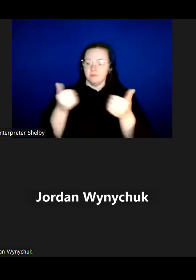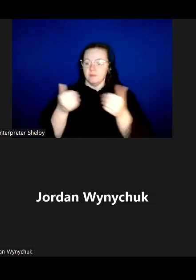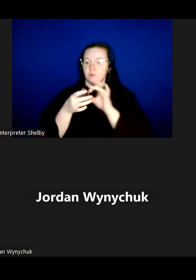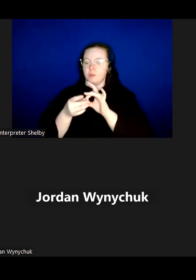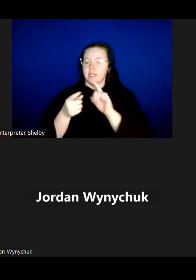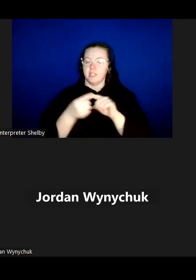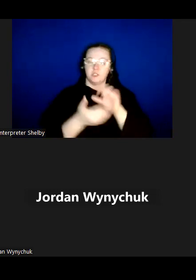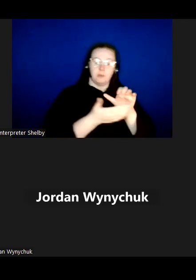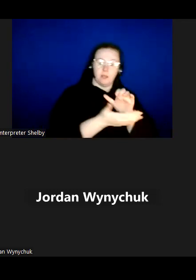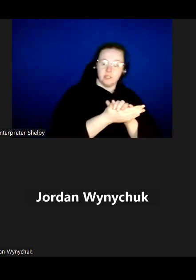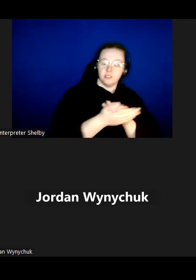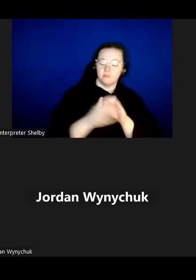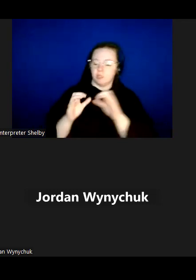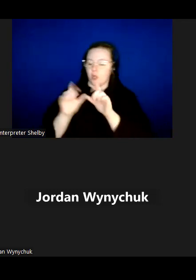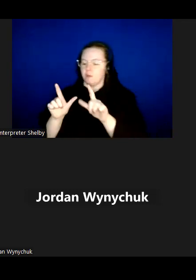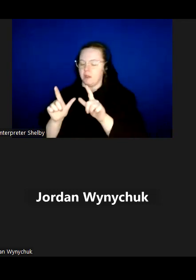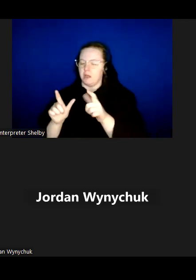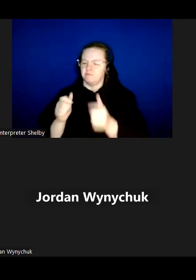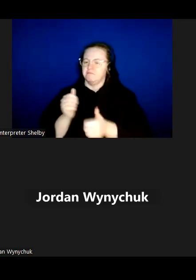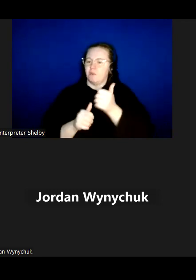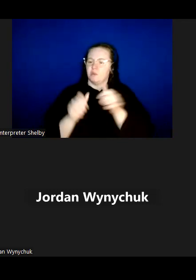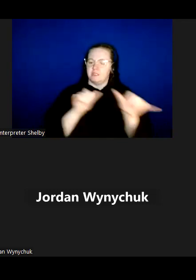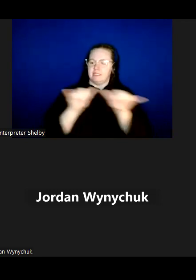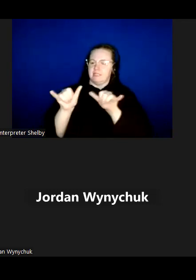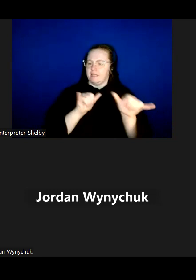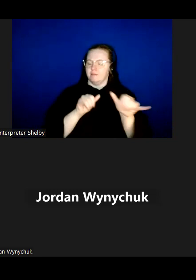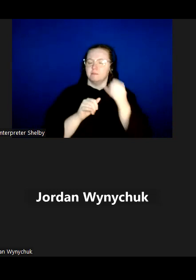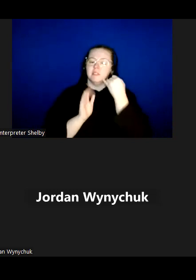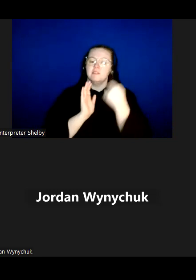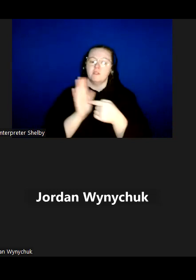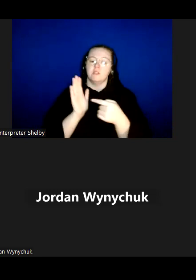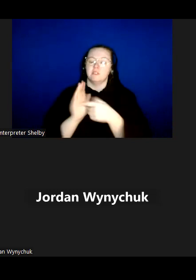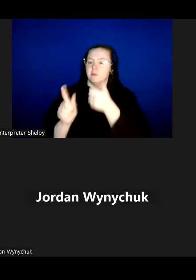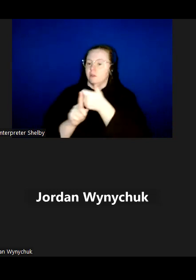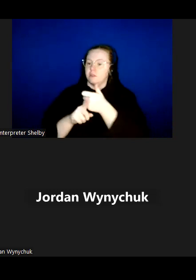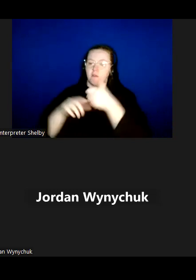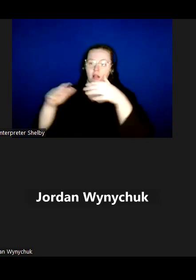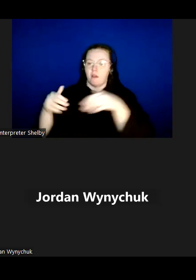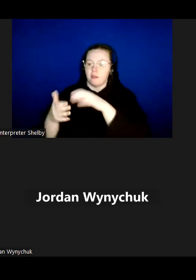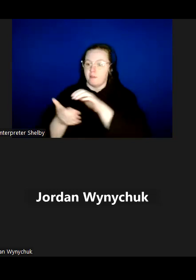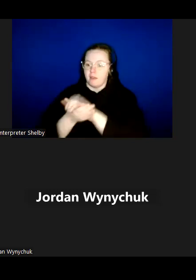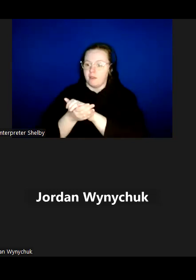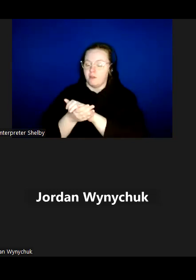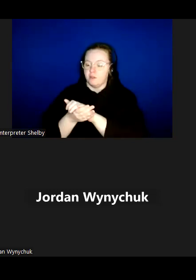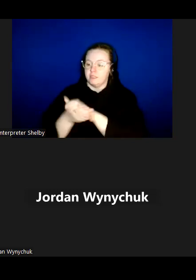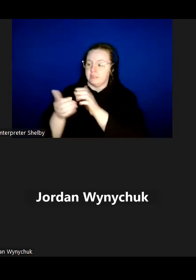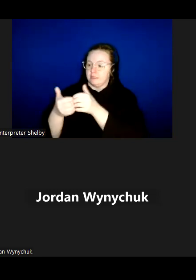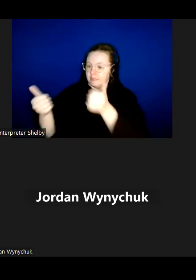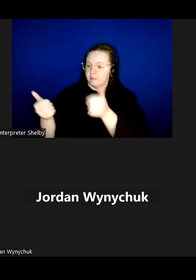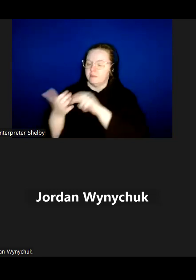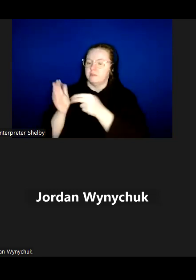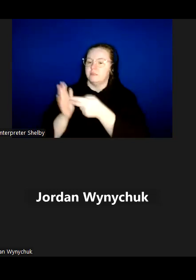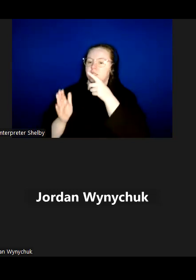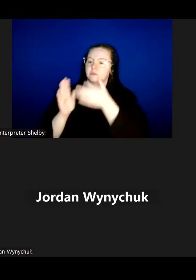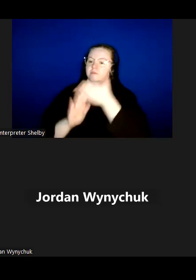result. So if you are separating as a non-married couple, then your separation will be covered under the Provincial